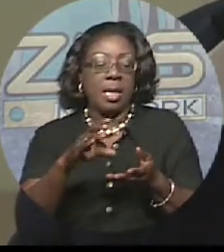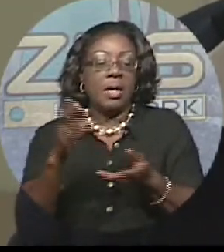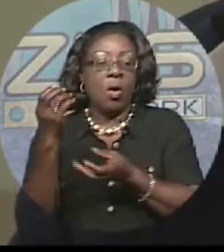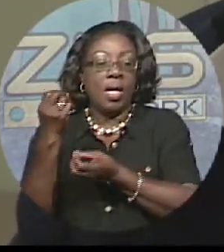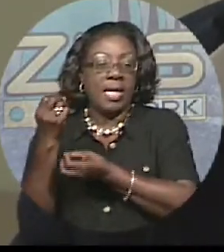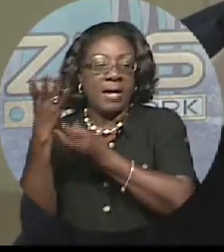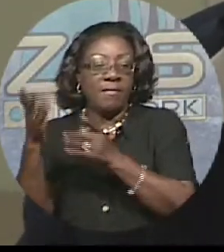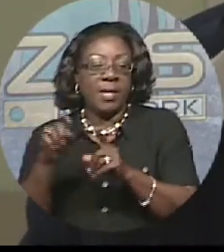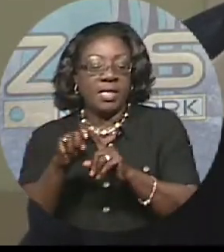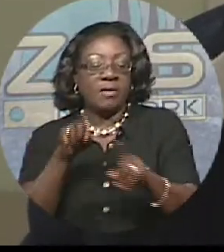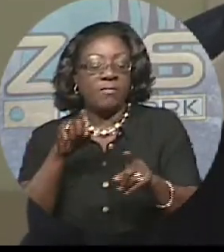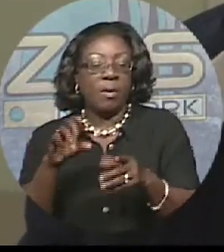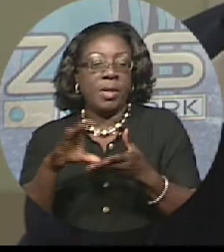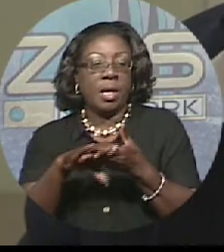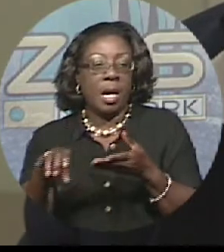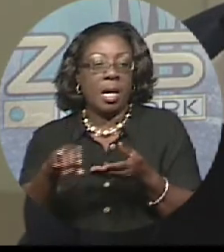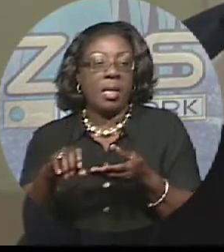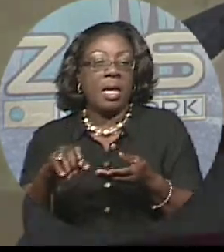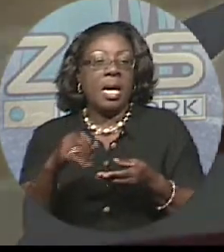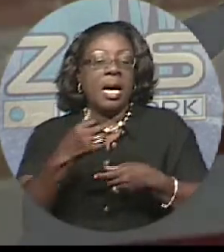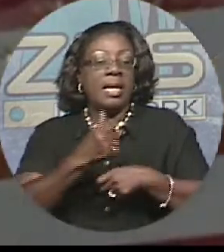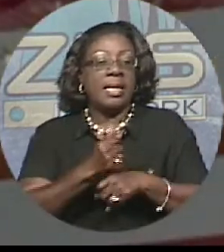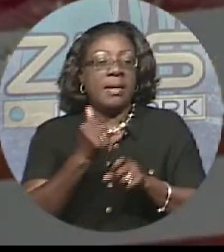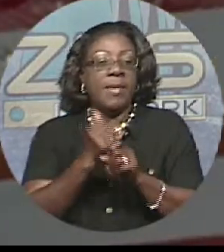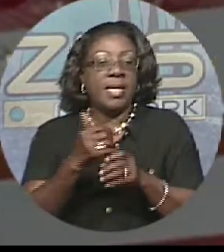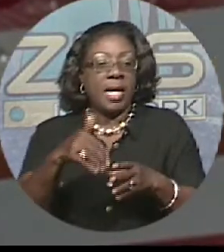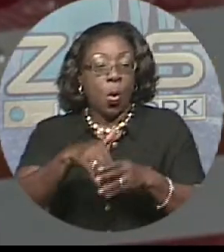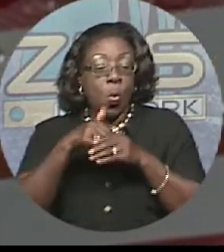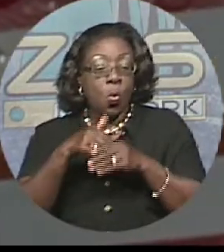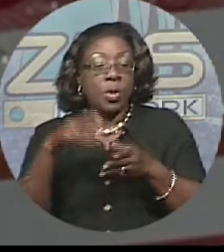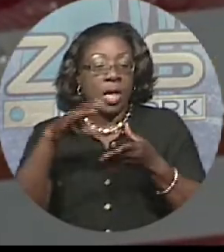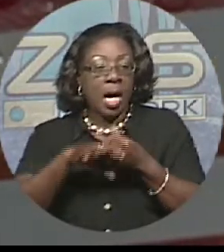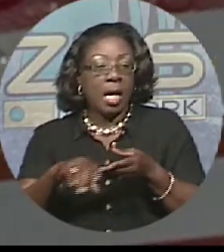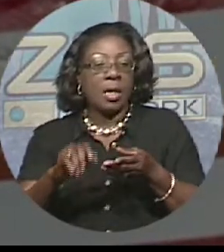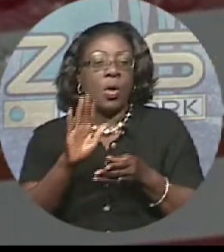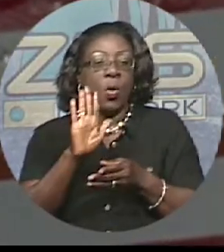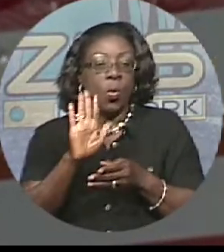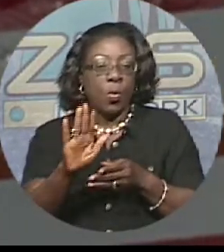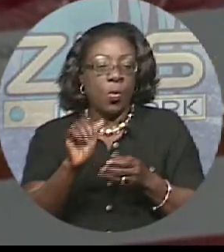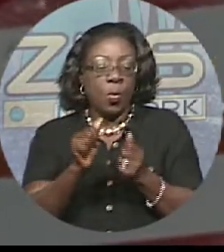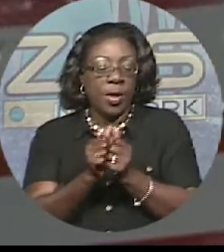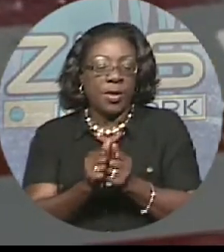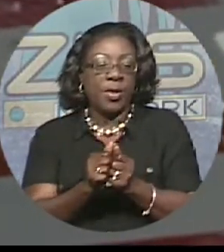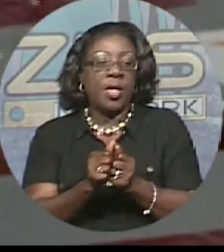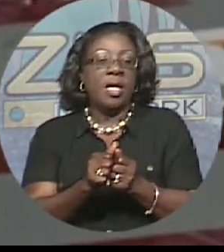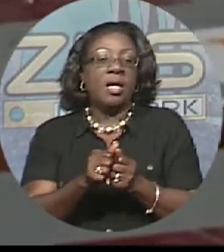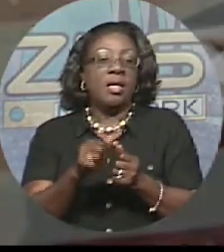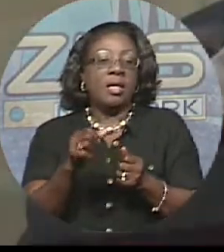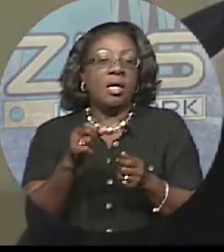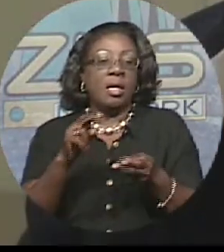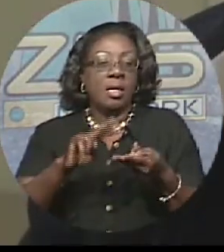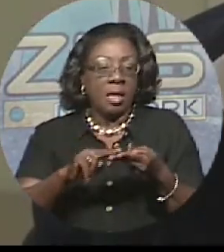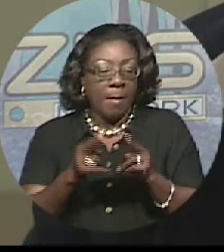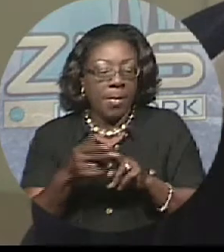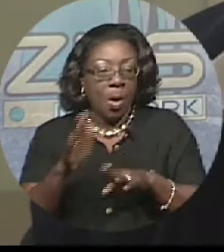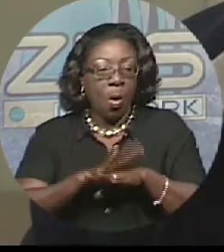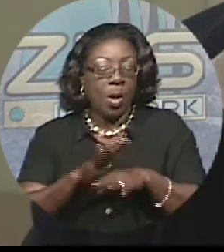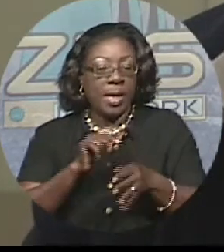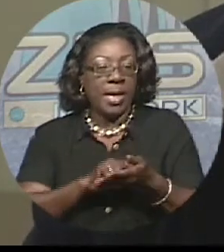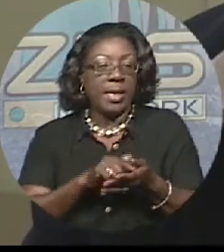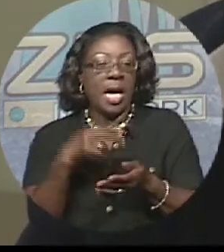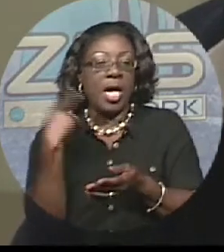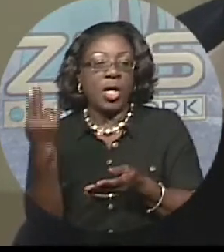the skim information, they would then create these credit cards, fraudulent identification, which they would then give to individuals who we would